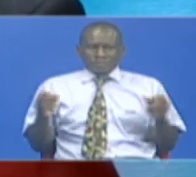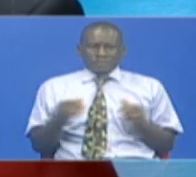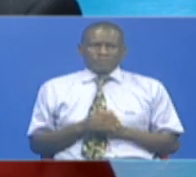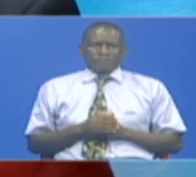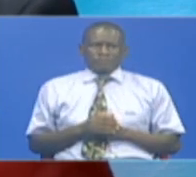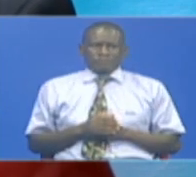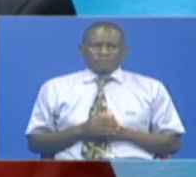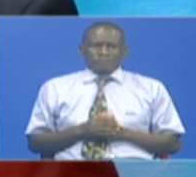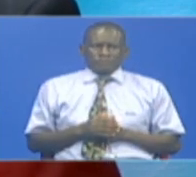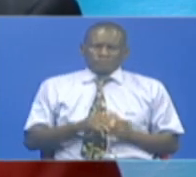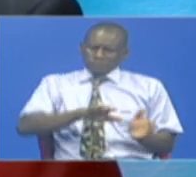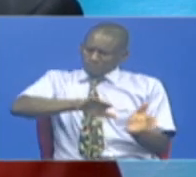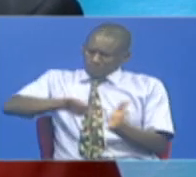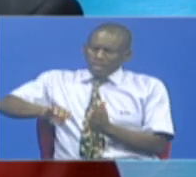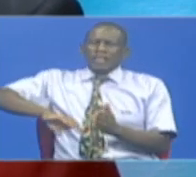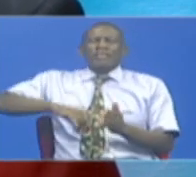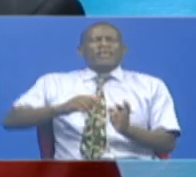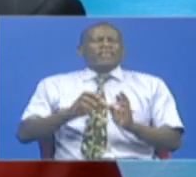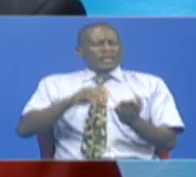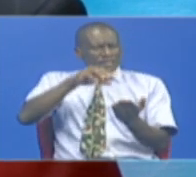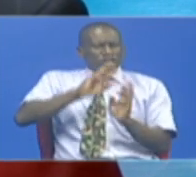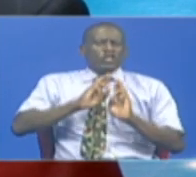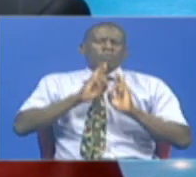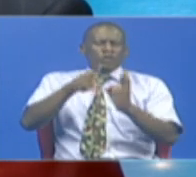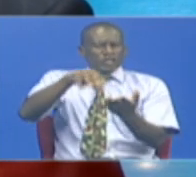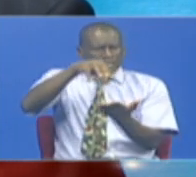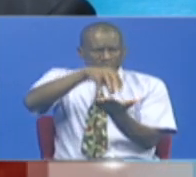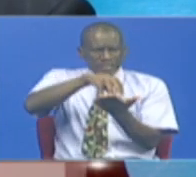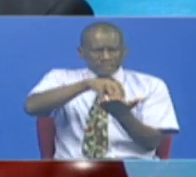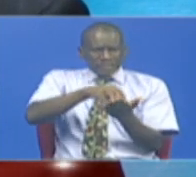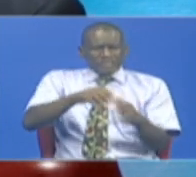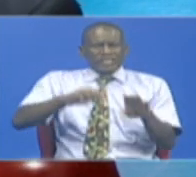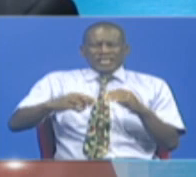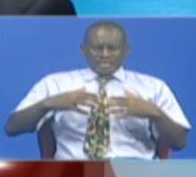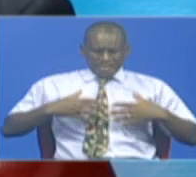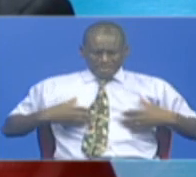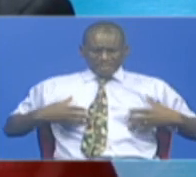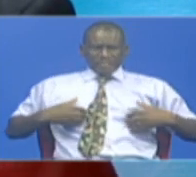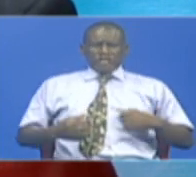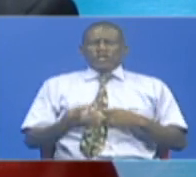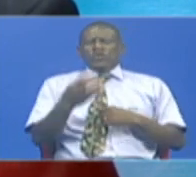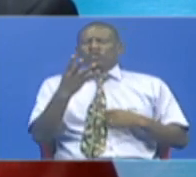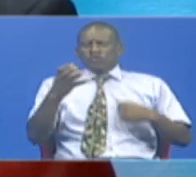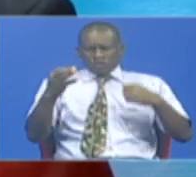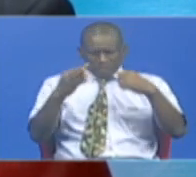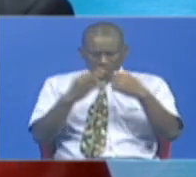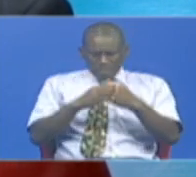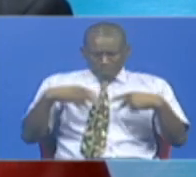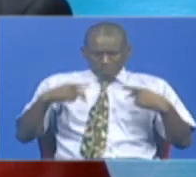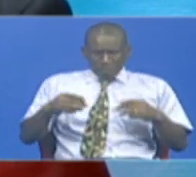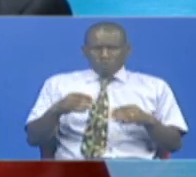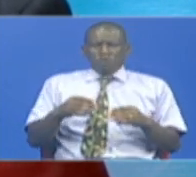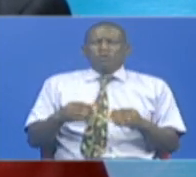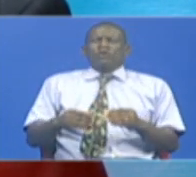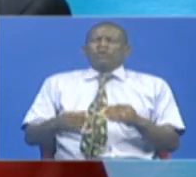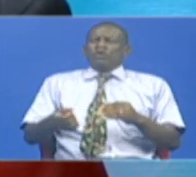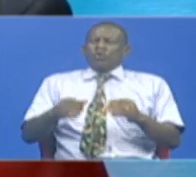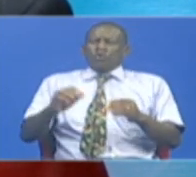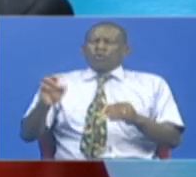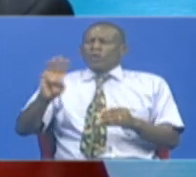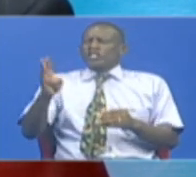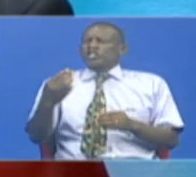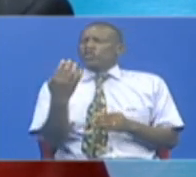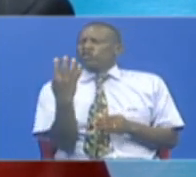The other reported cases in Garissa 48, Wajir 4, and